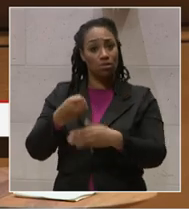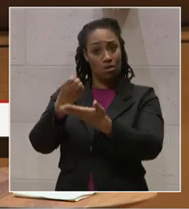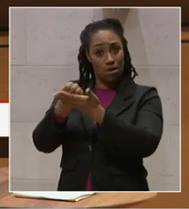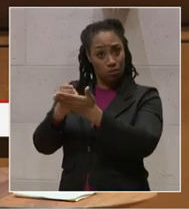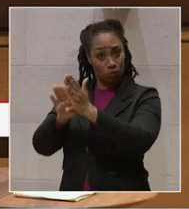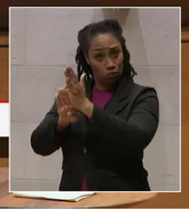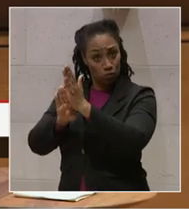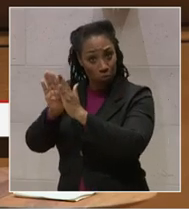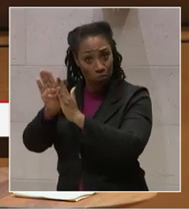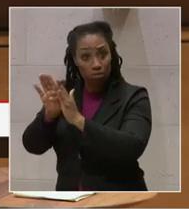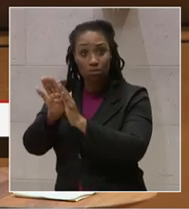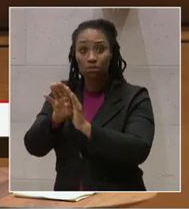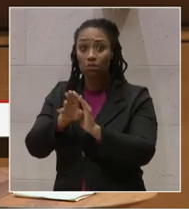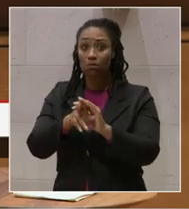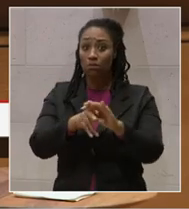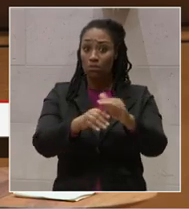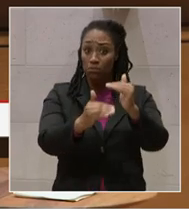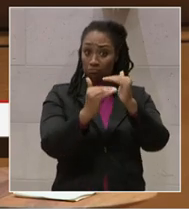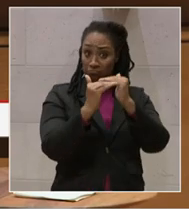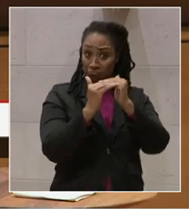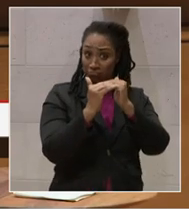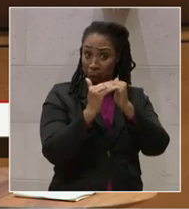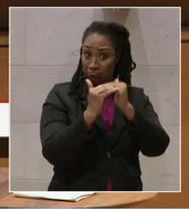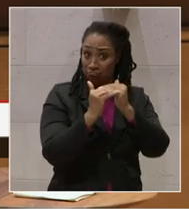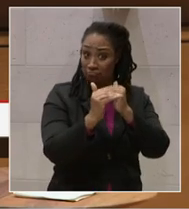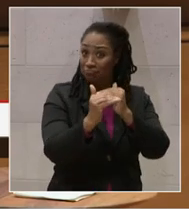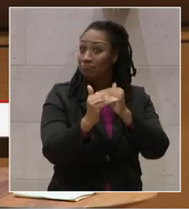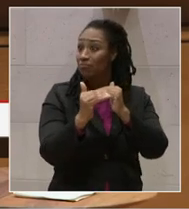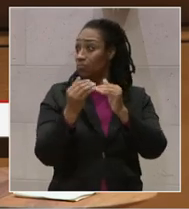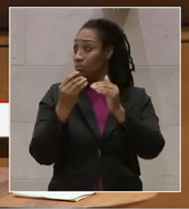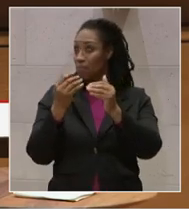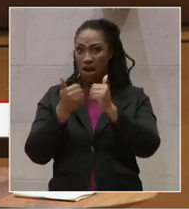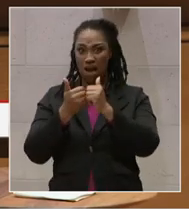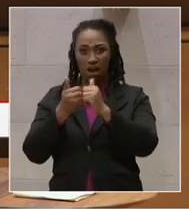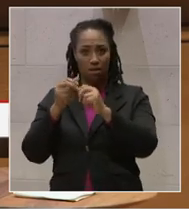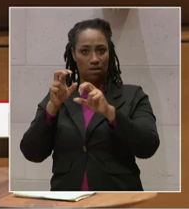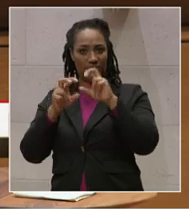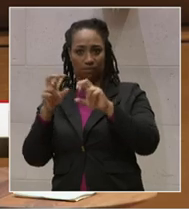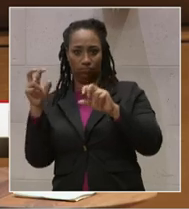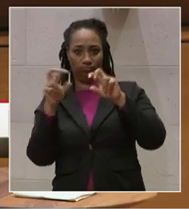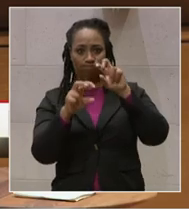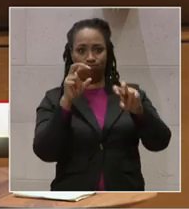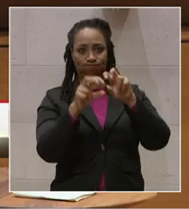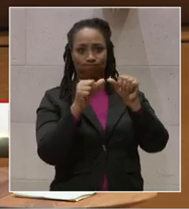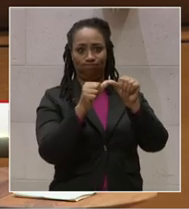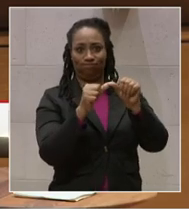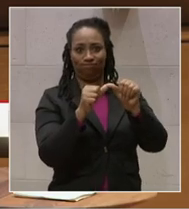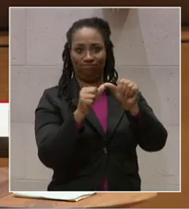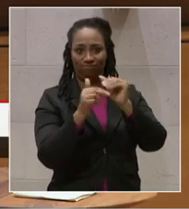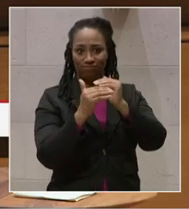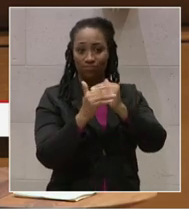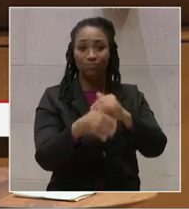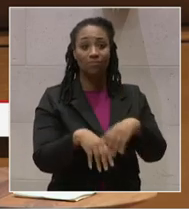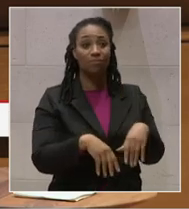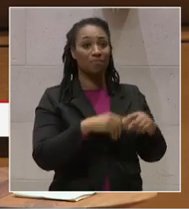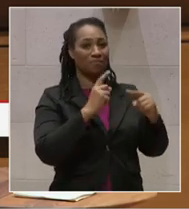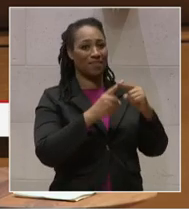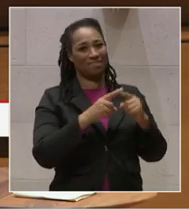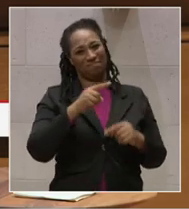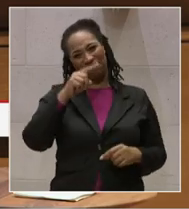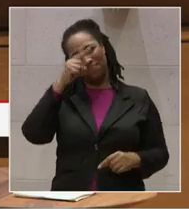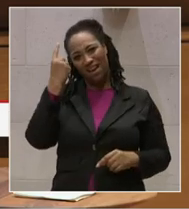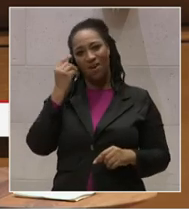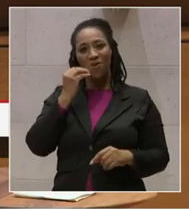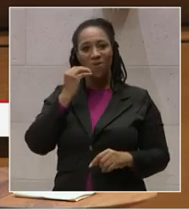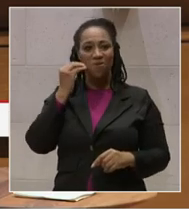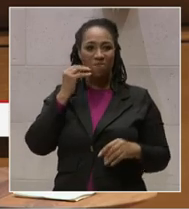affordable housing investments, where we are supporting black home ownership, and we have a specific target and goal of having